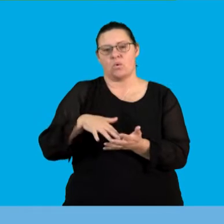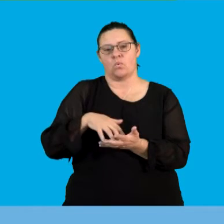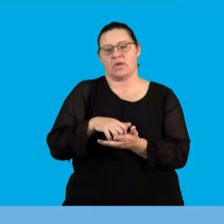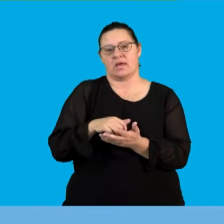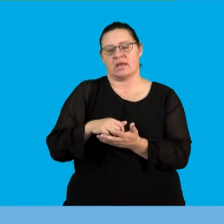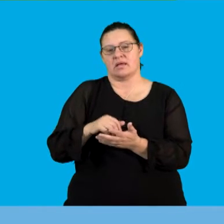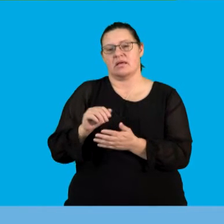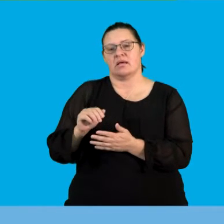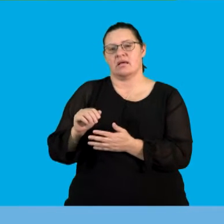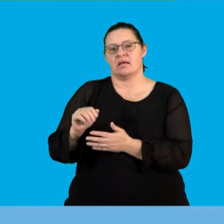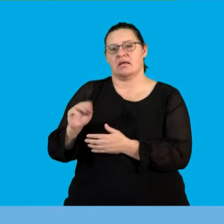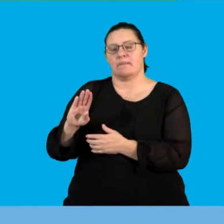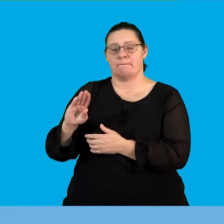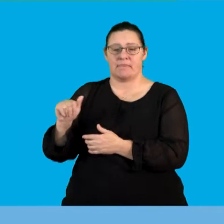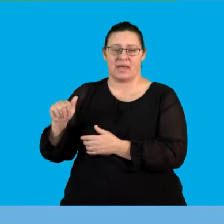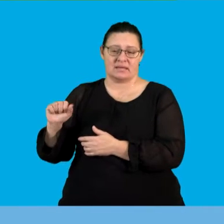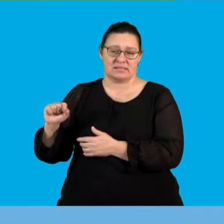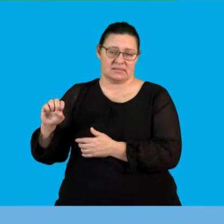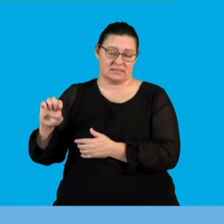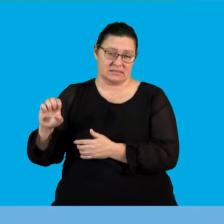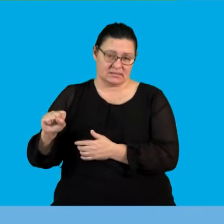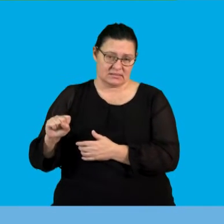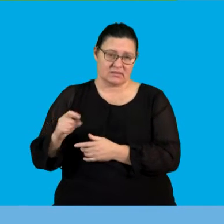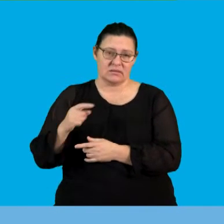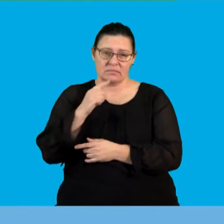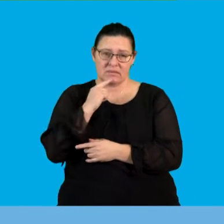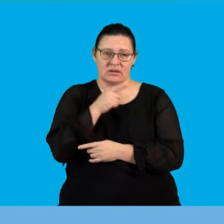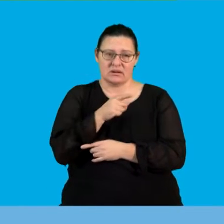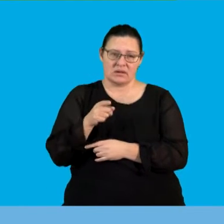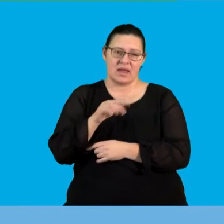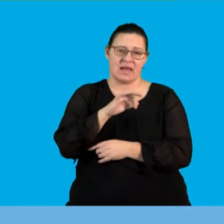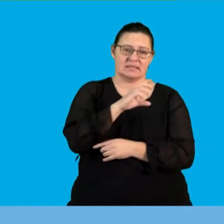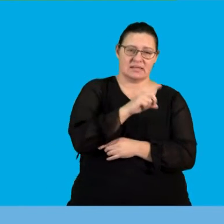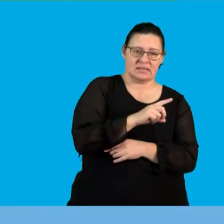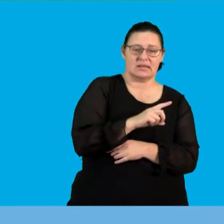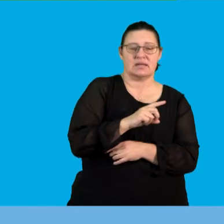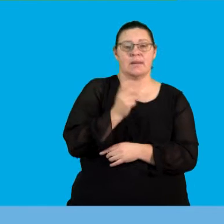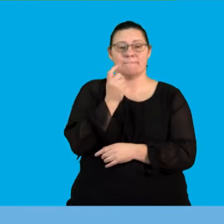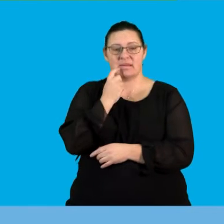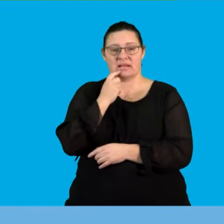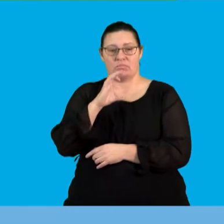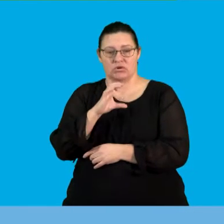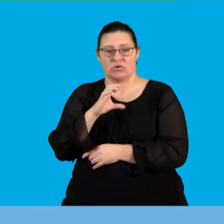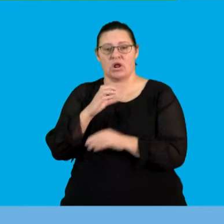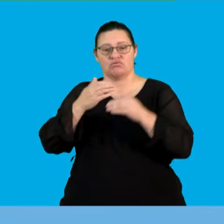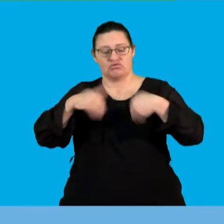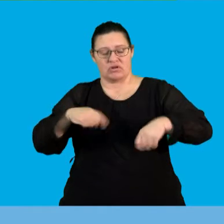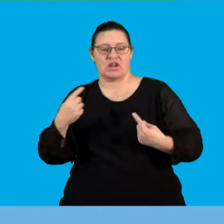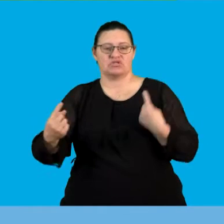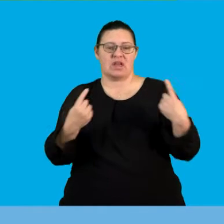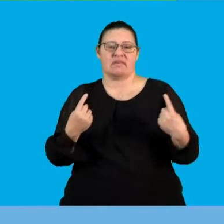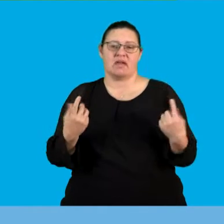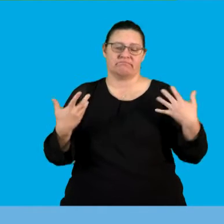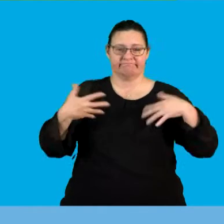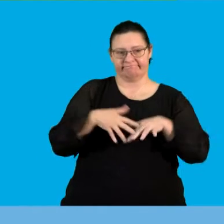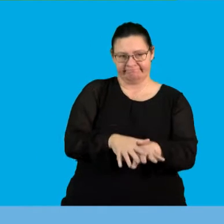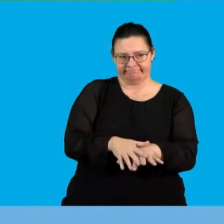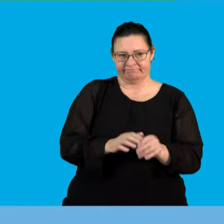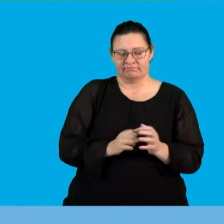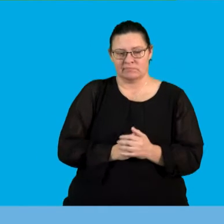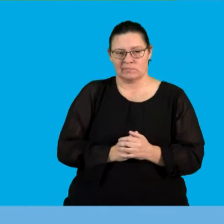regarded as weak bases. Now, an acid and a metal carbonate neutralize each other when they react. So an acid and the